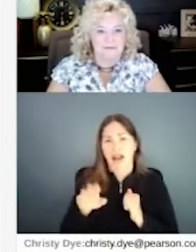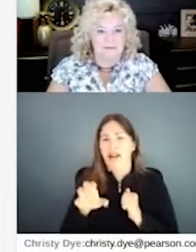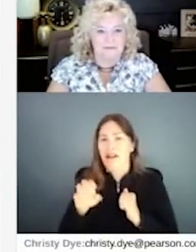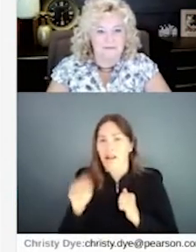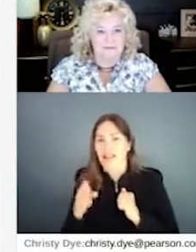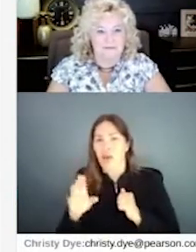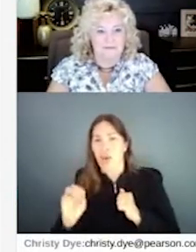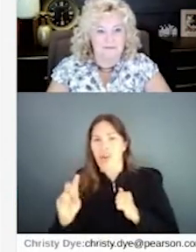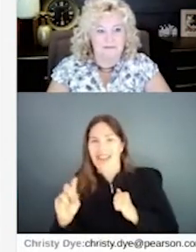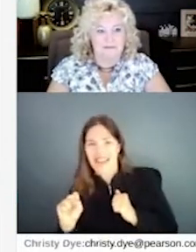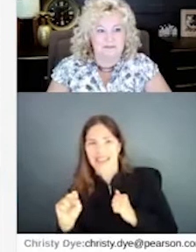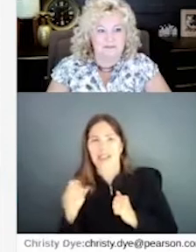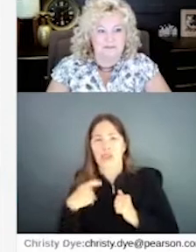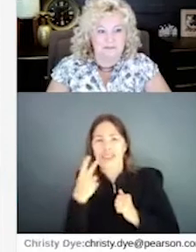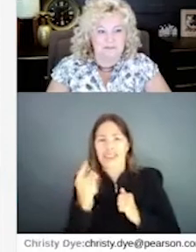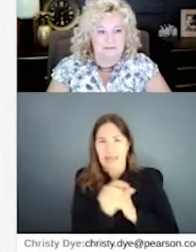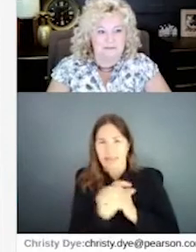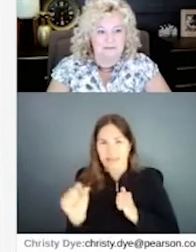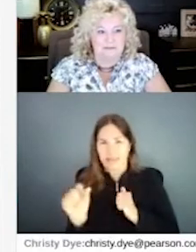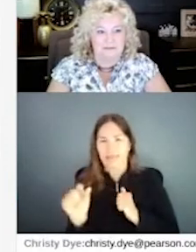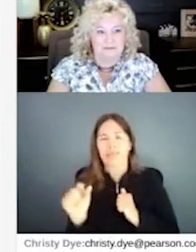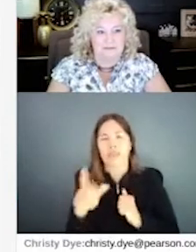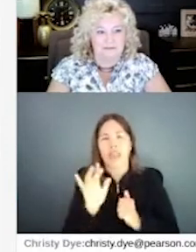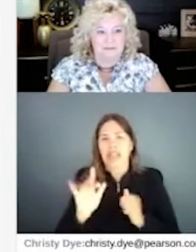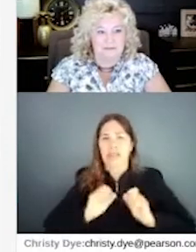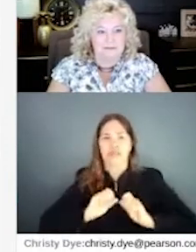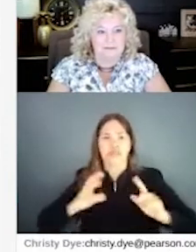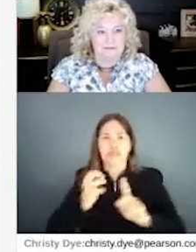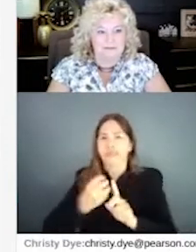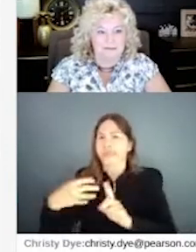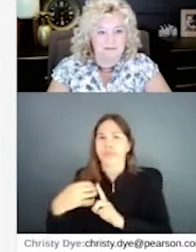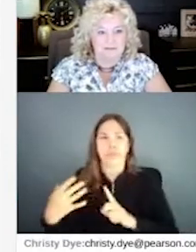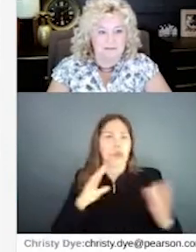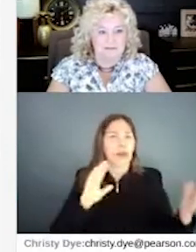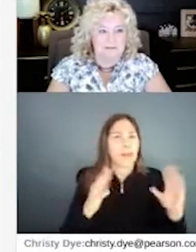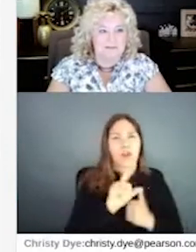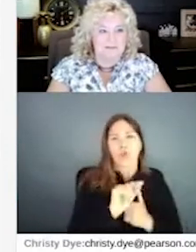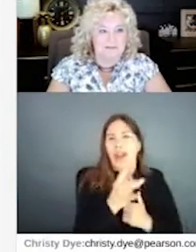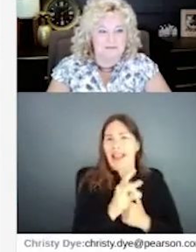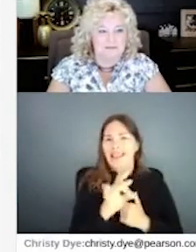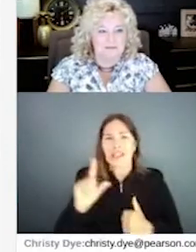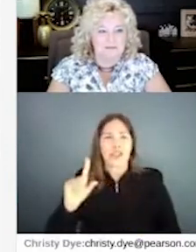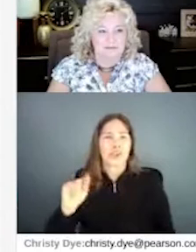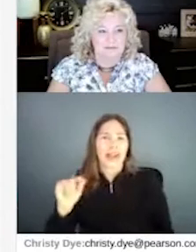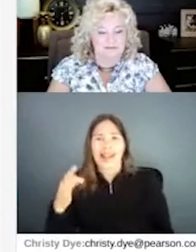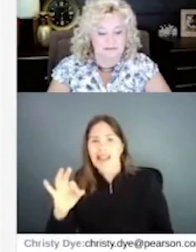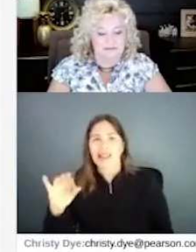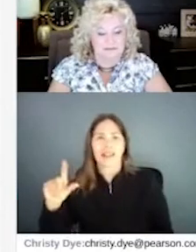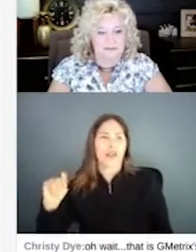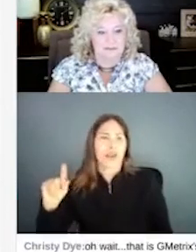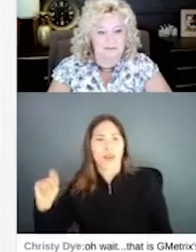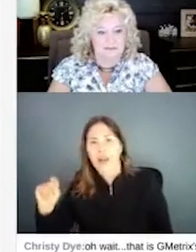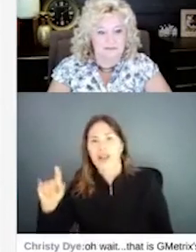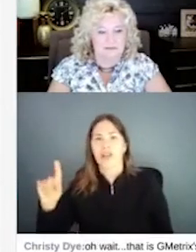certiport.com/ODs, and you can see there in great detail, compare the 2018 or the 2020 objective domains to the new 2021s